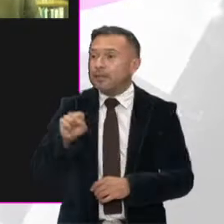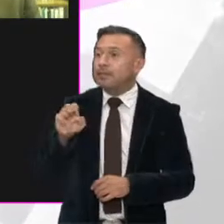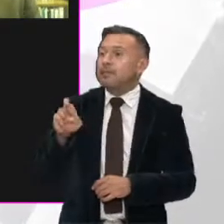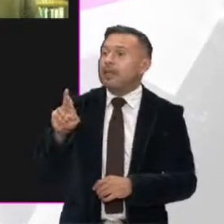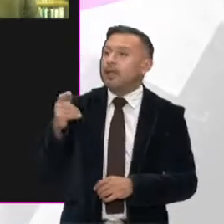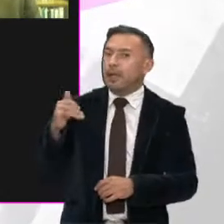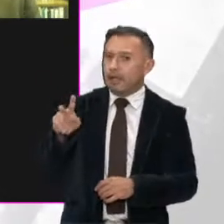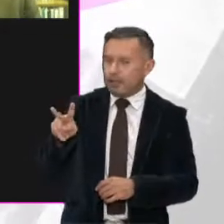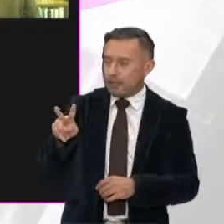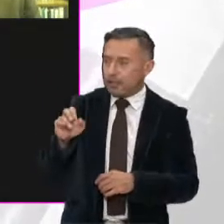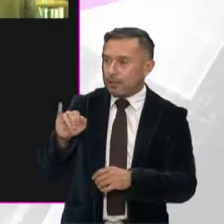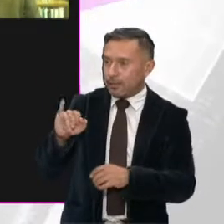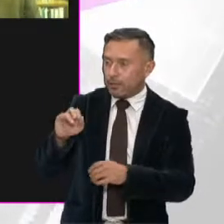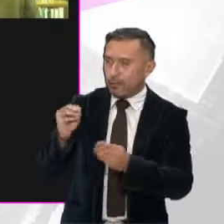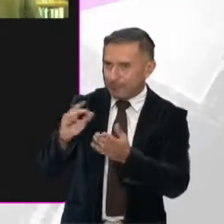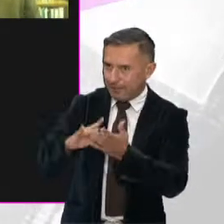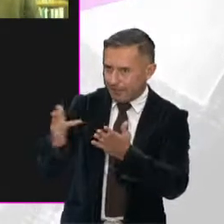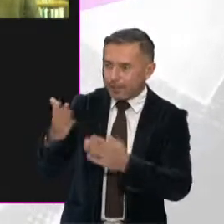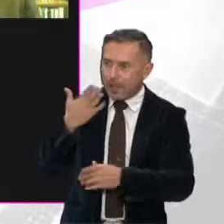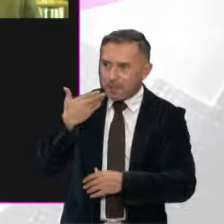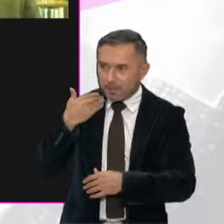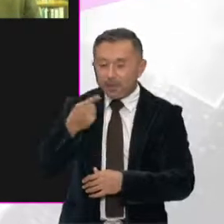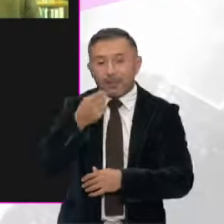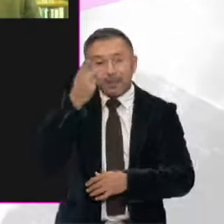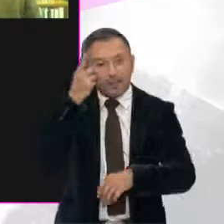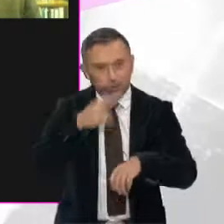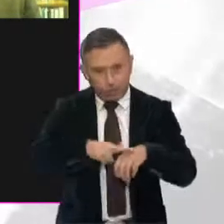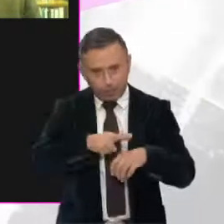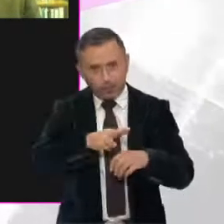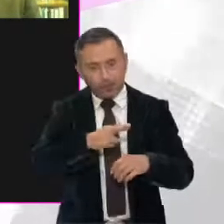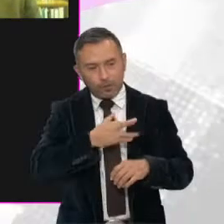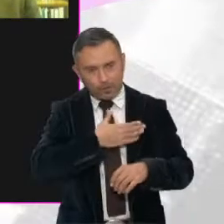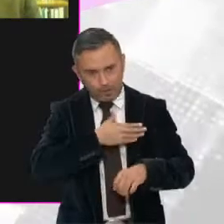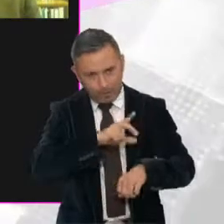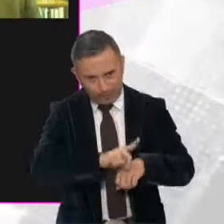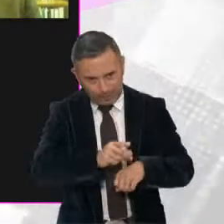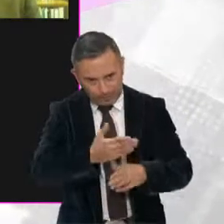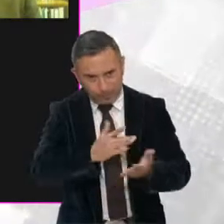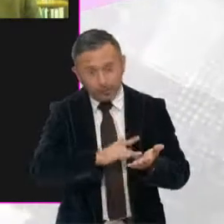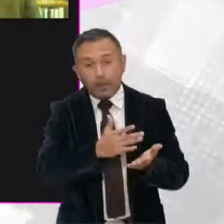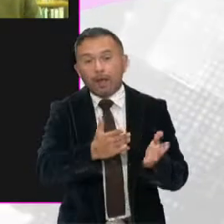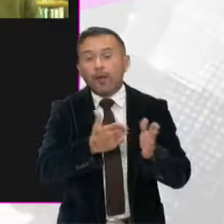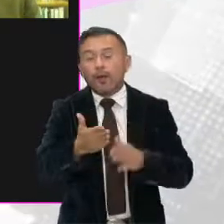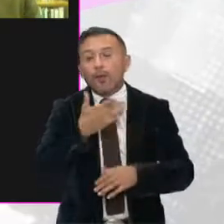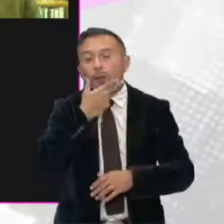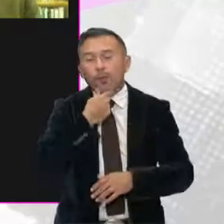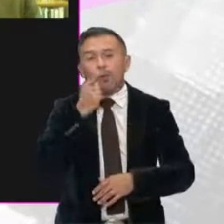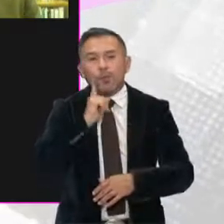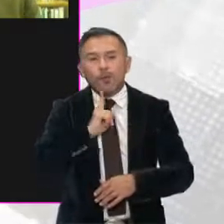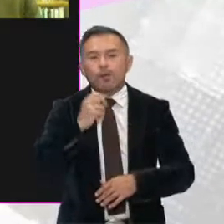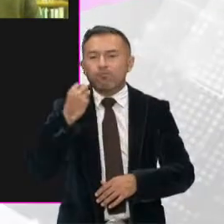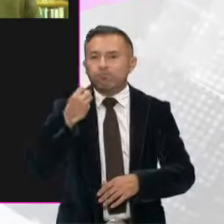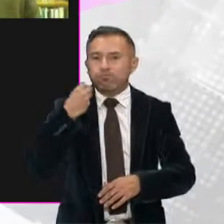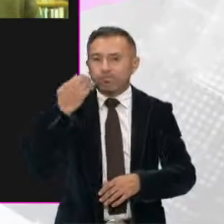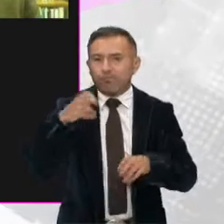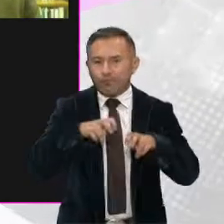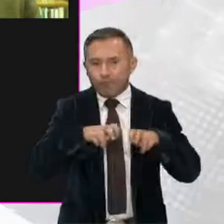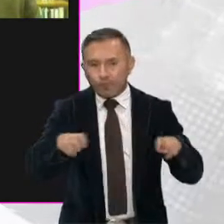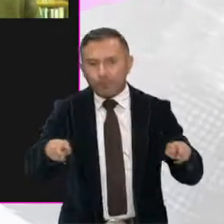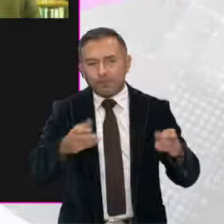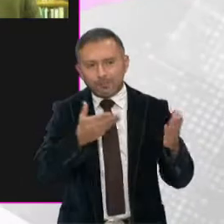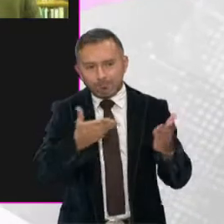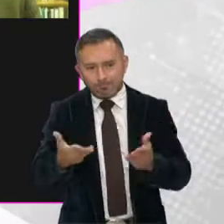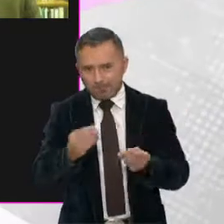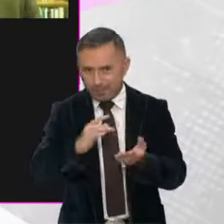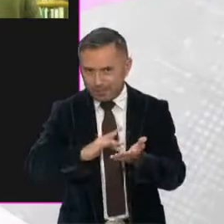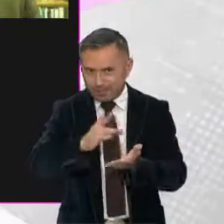the floor. Thank you very much, Sergey. Thank you very much, Mr. Director Raúl Contreras. Good morning. To all